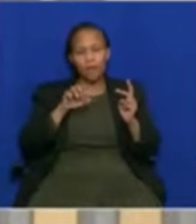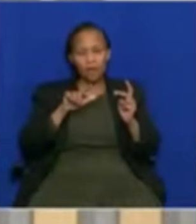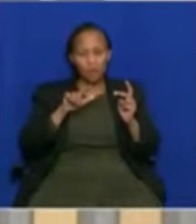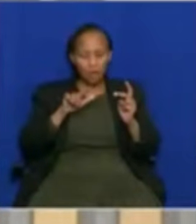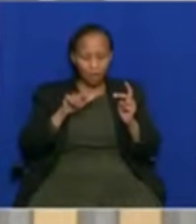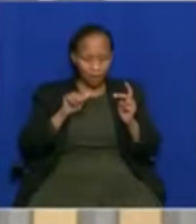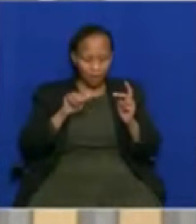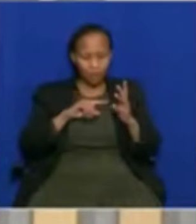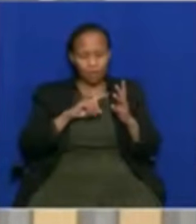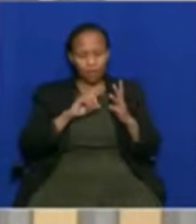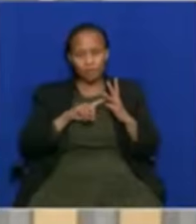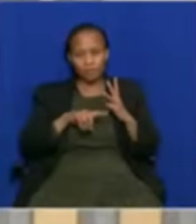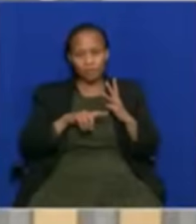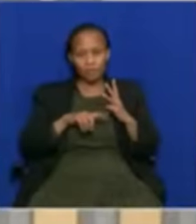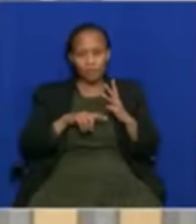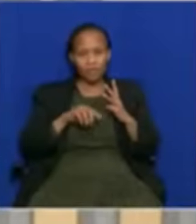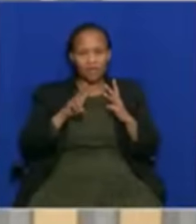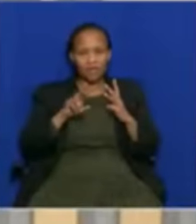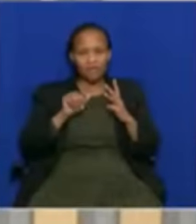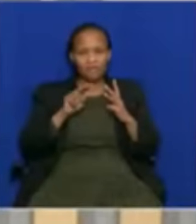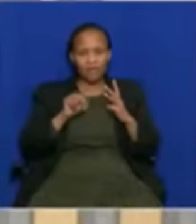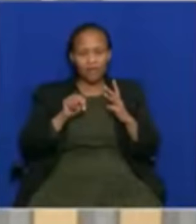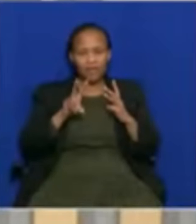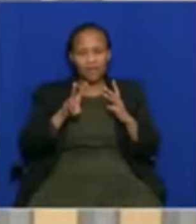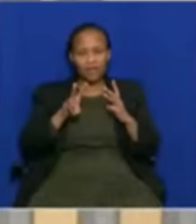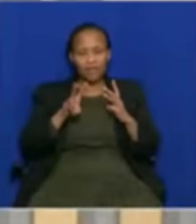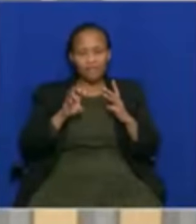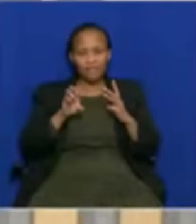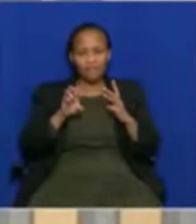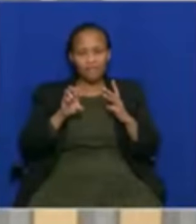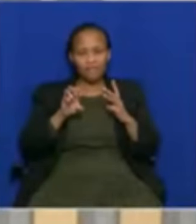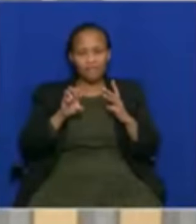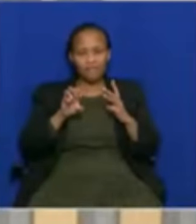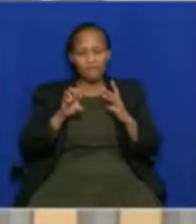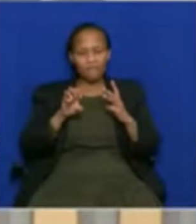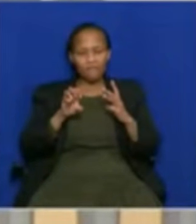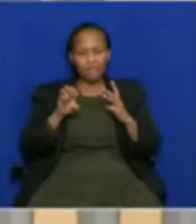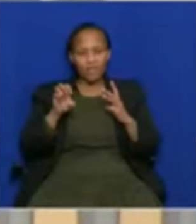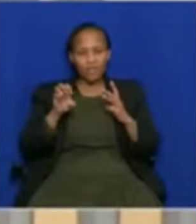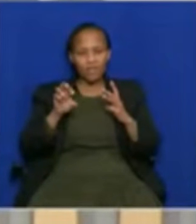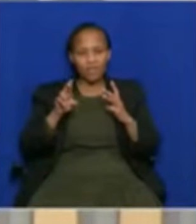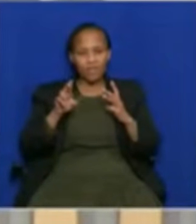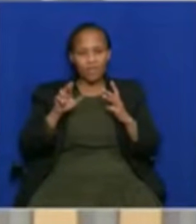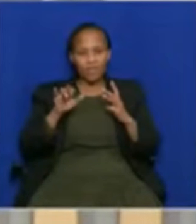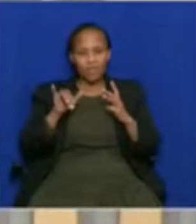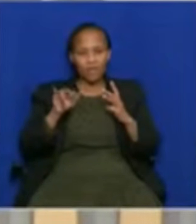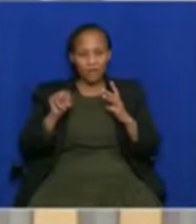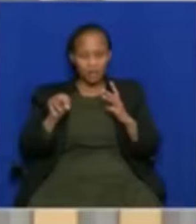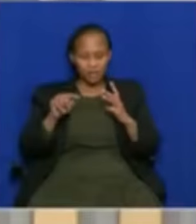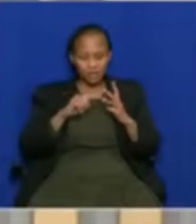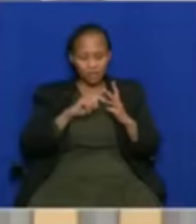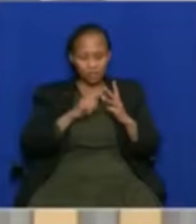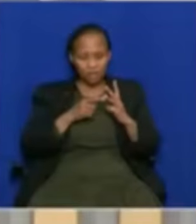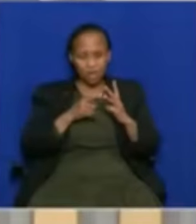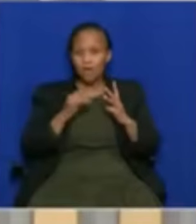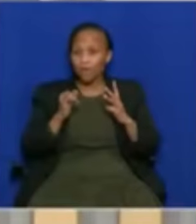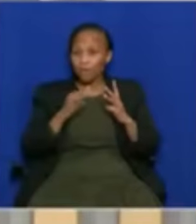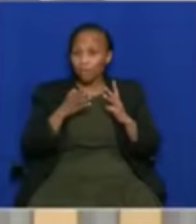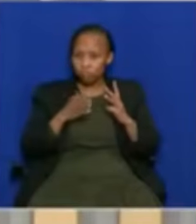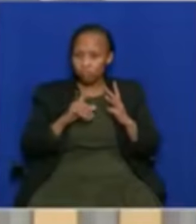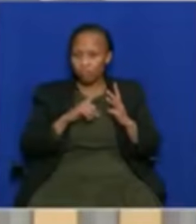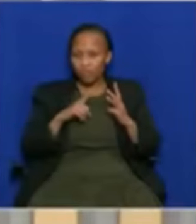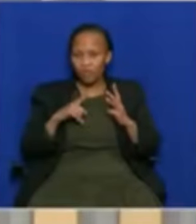Van Vuren, who are in the post, who have been there for a very long time, writing those written